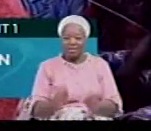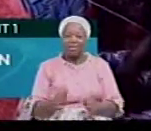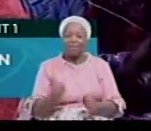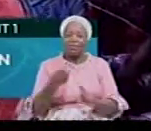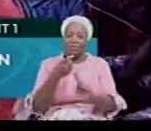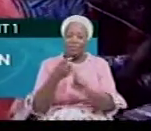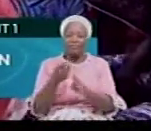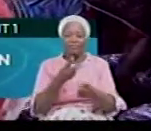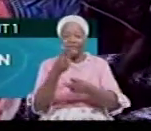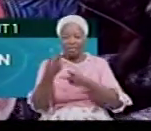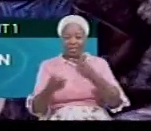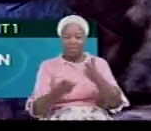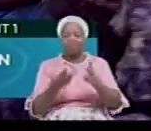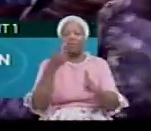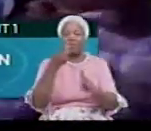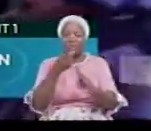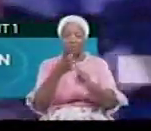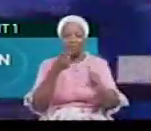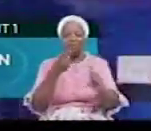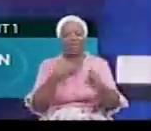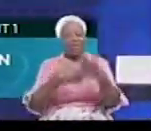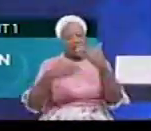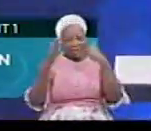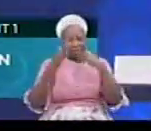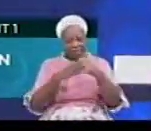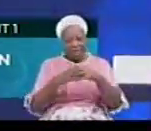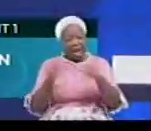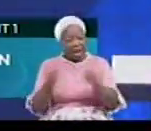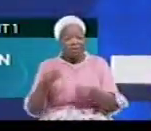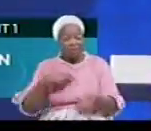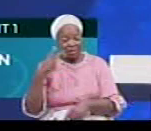As we're looking at what we're having here today,